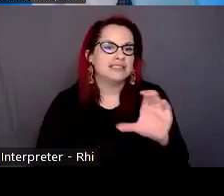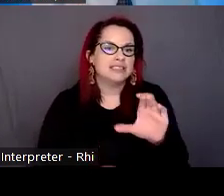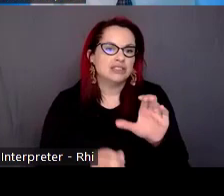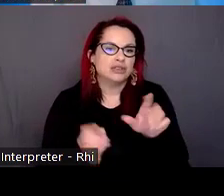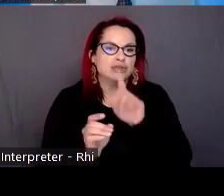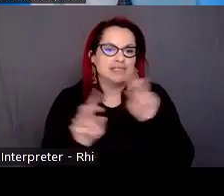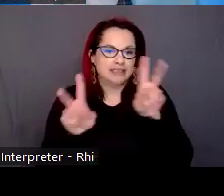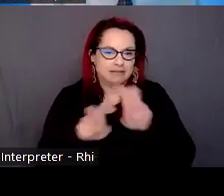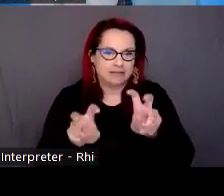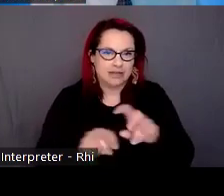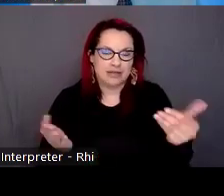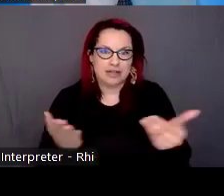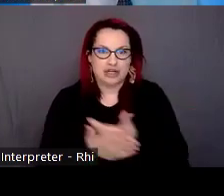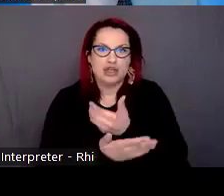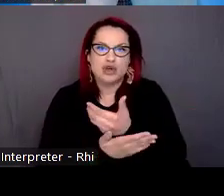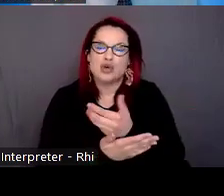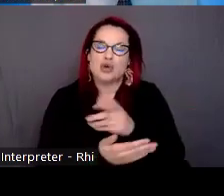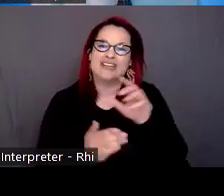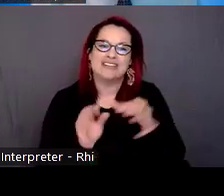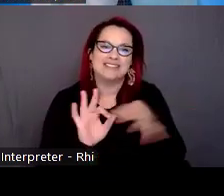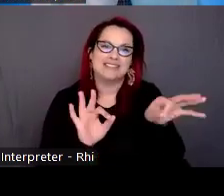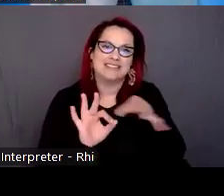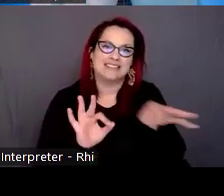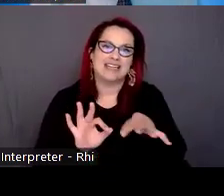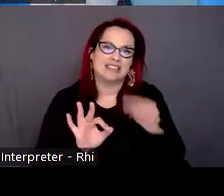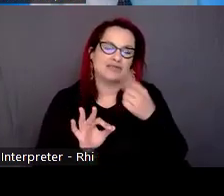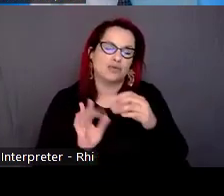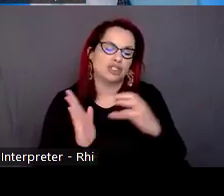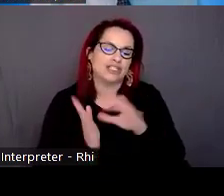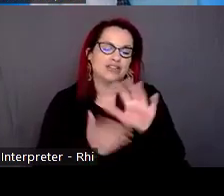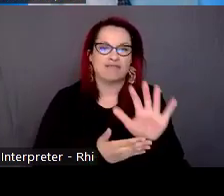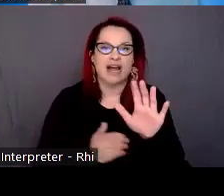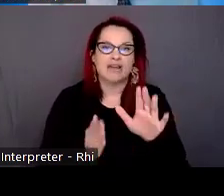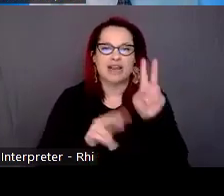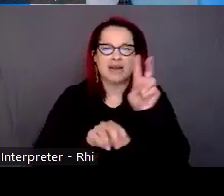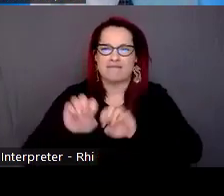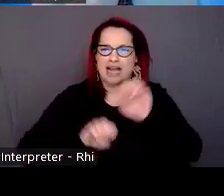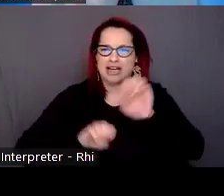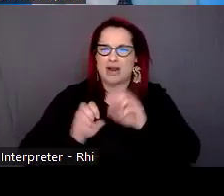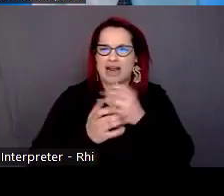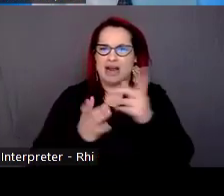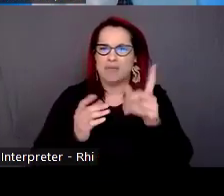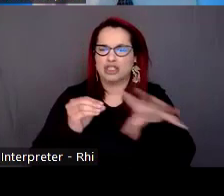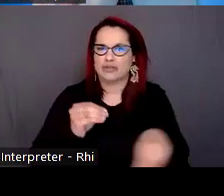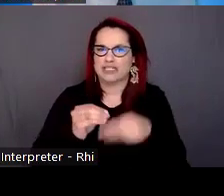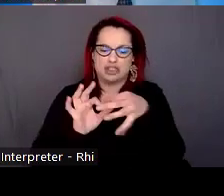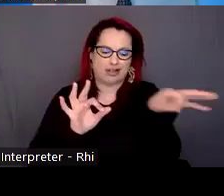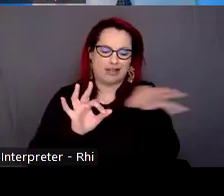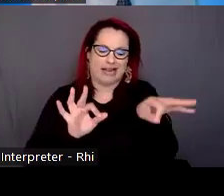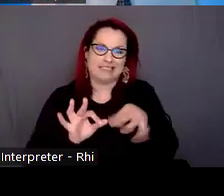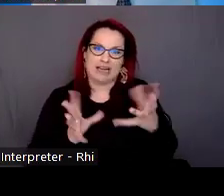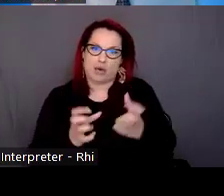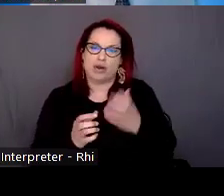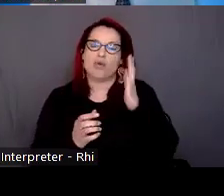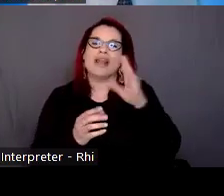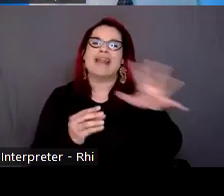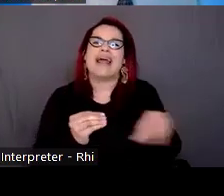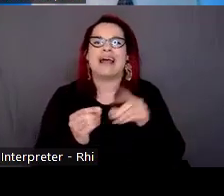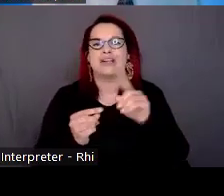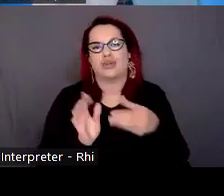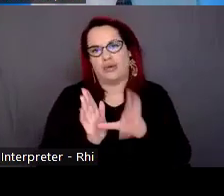and really reevaluate how much those additional lines add to the review, add to Section